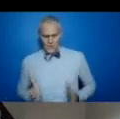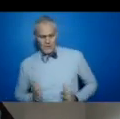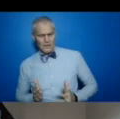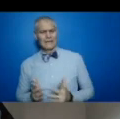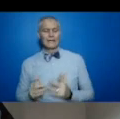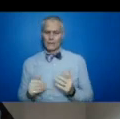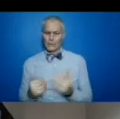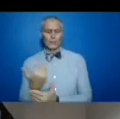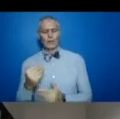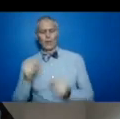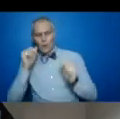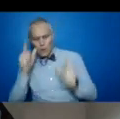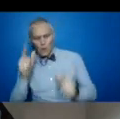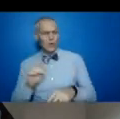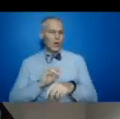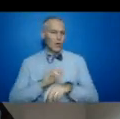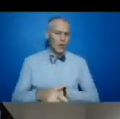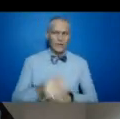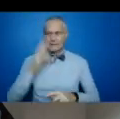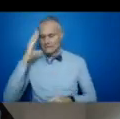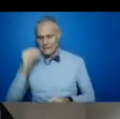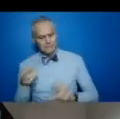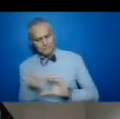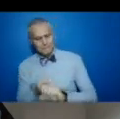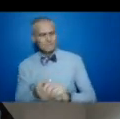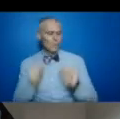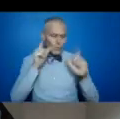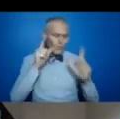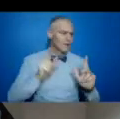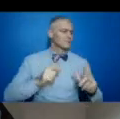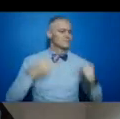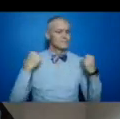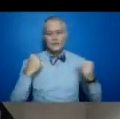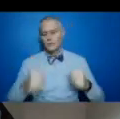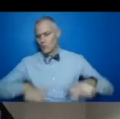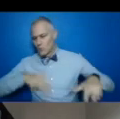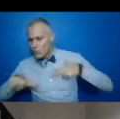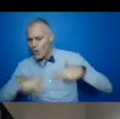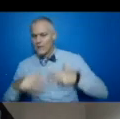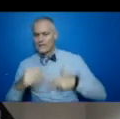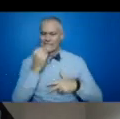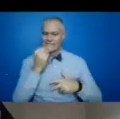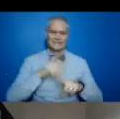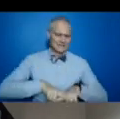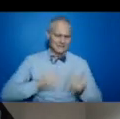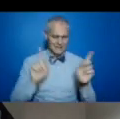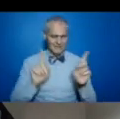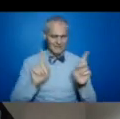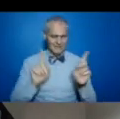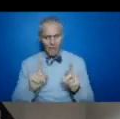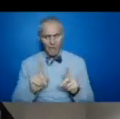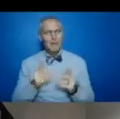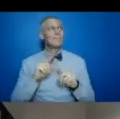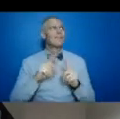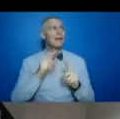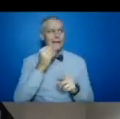up early, you get better sleep, you get to the gym, you go for a walk, you eat differently. If you're eating differently, that means you shop